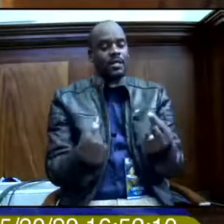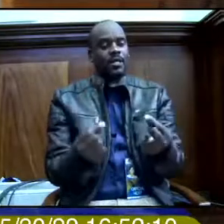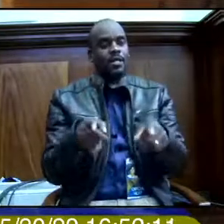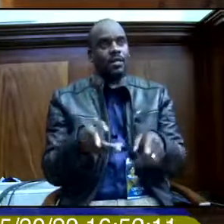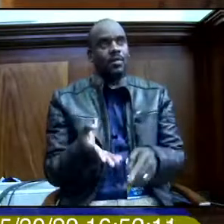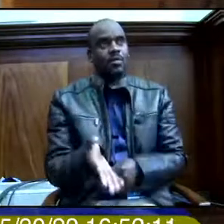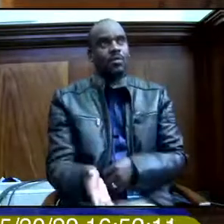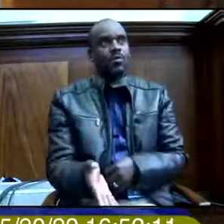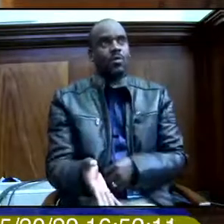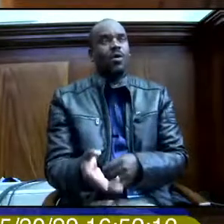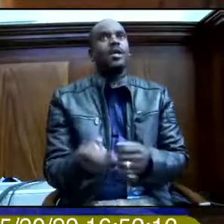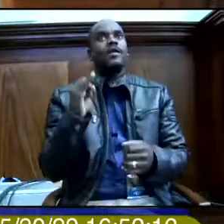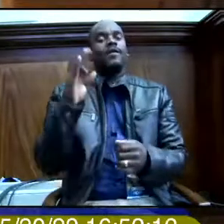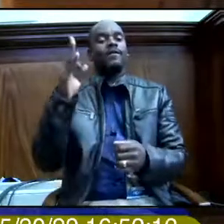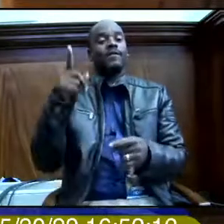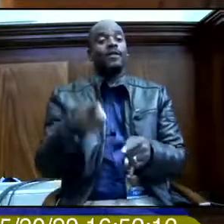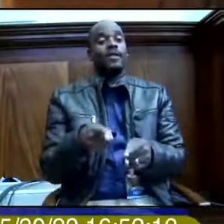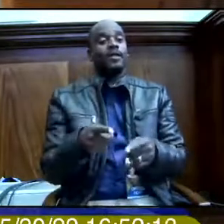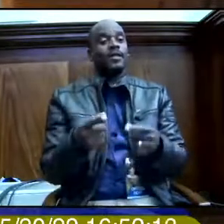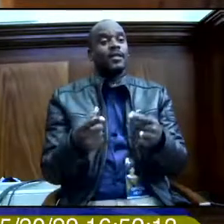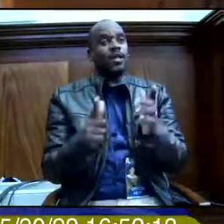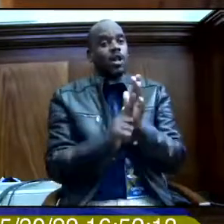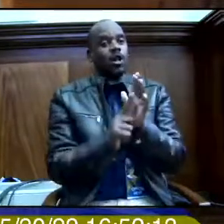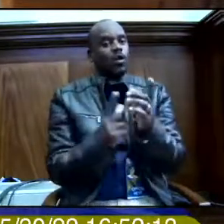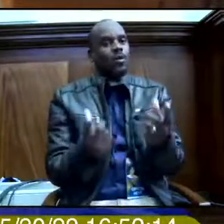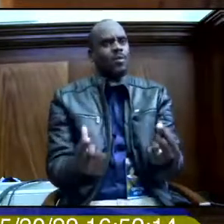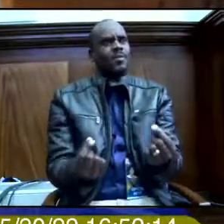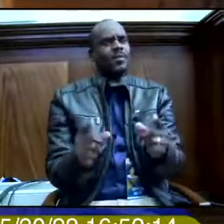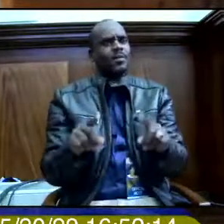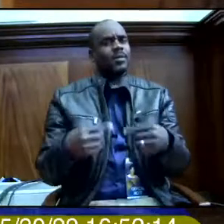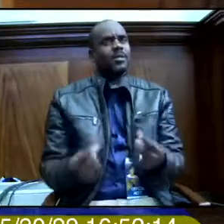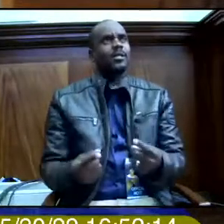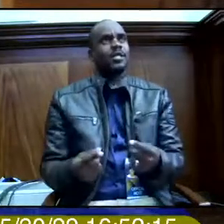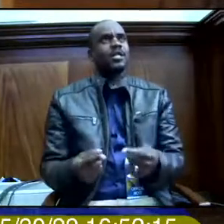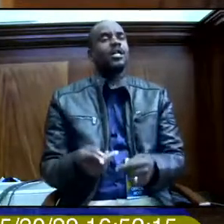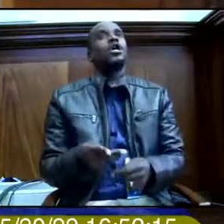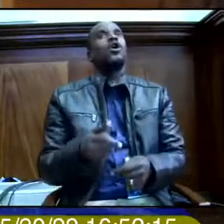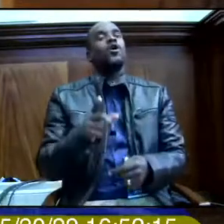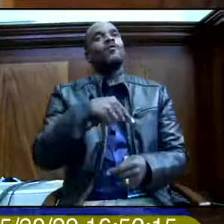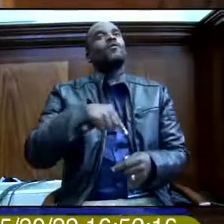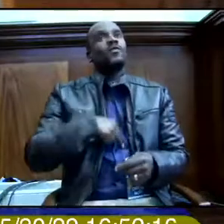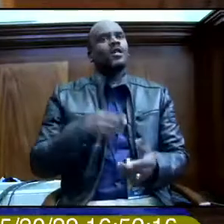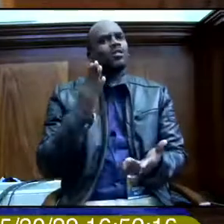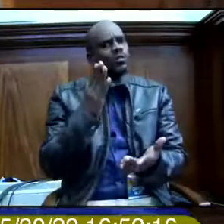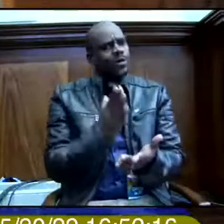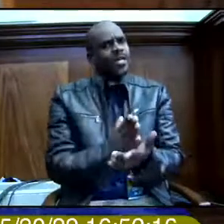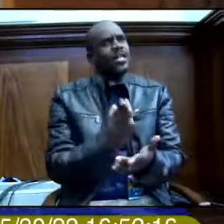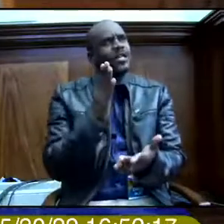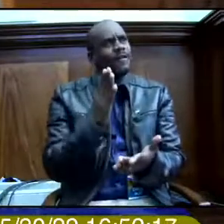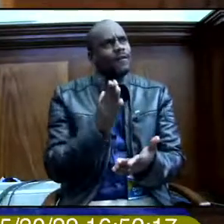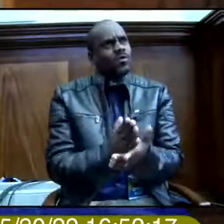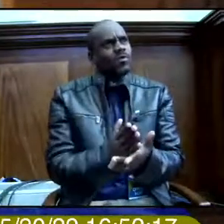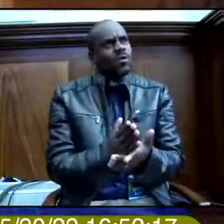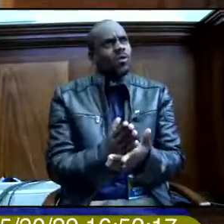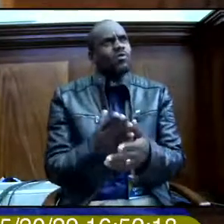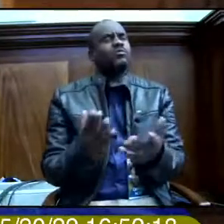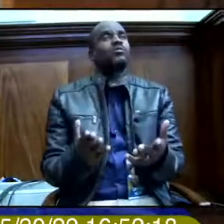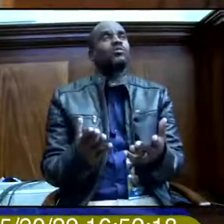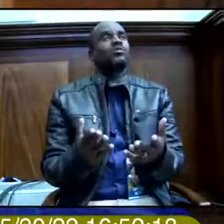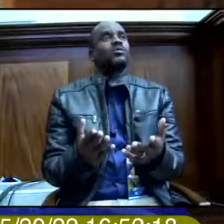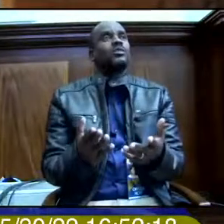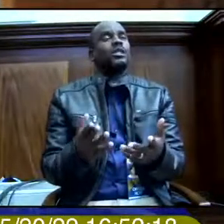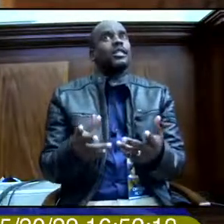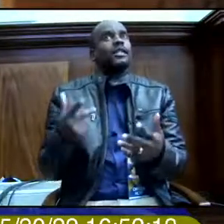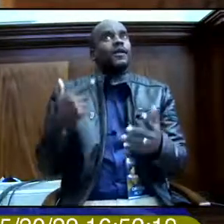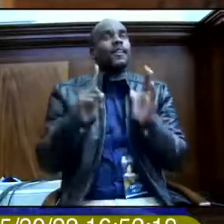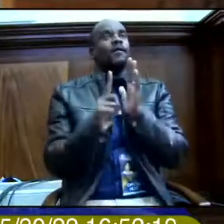these laws have been made for us is to ensure uh we are the custodians of the